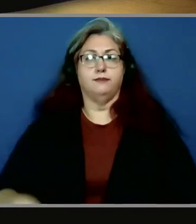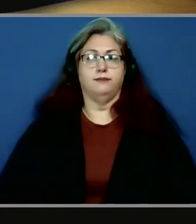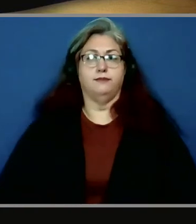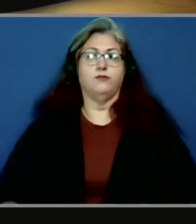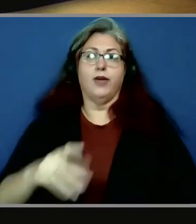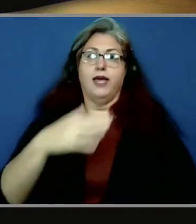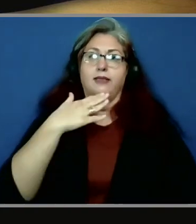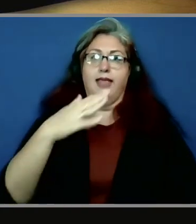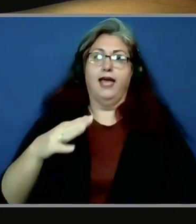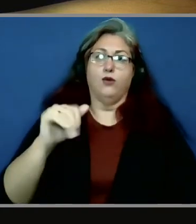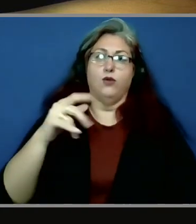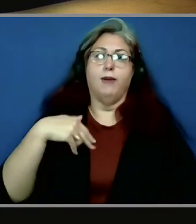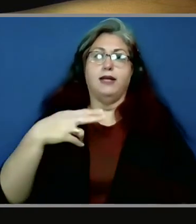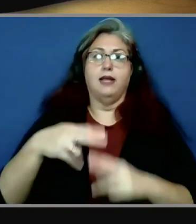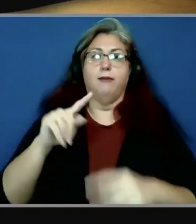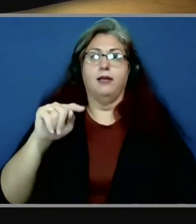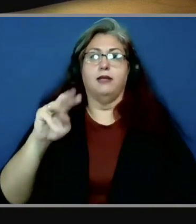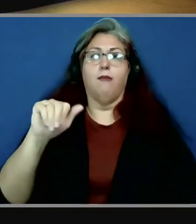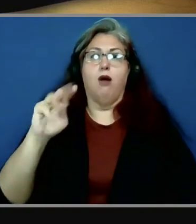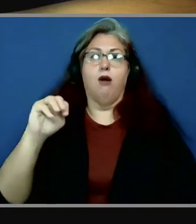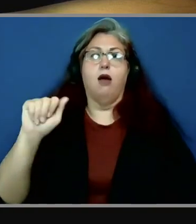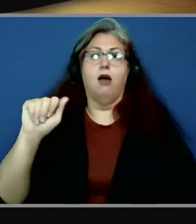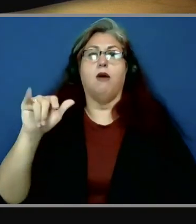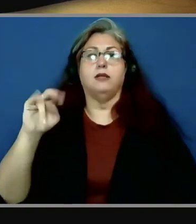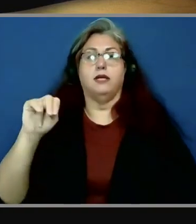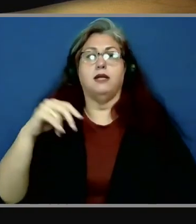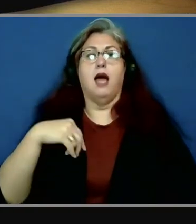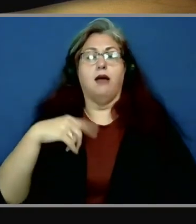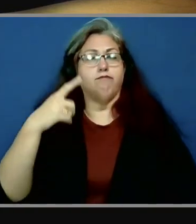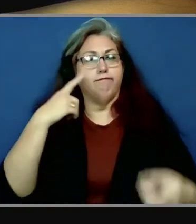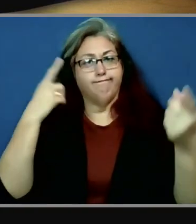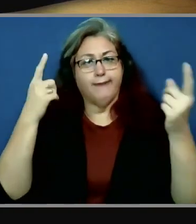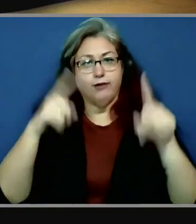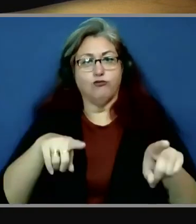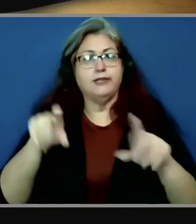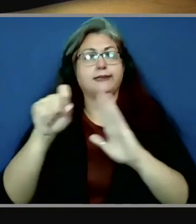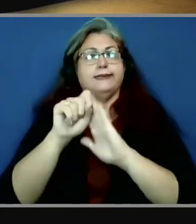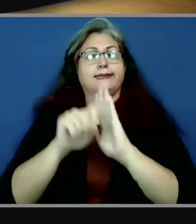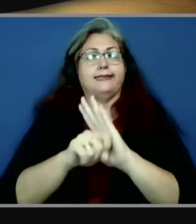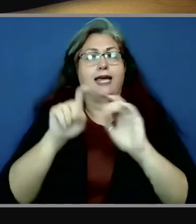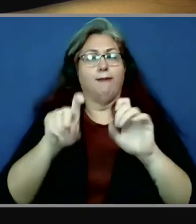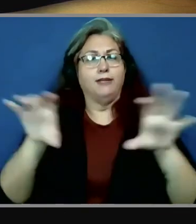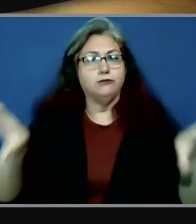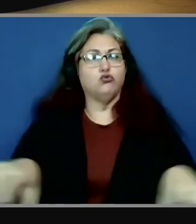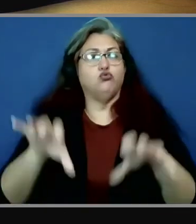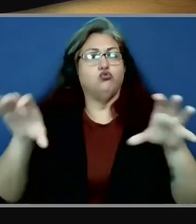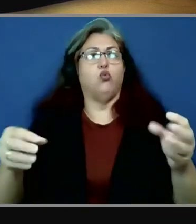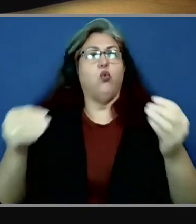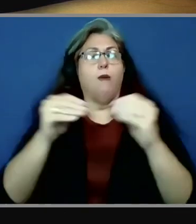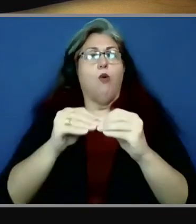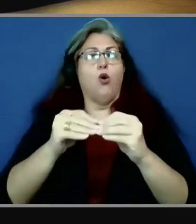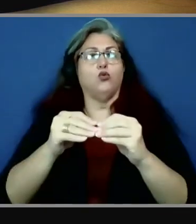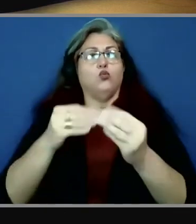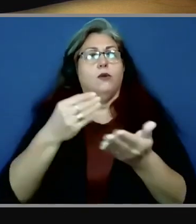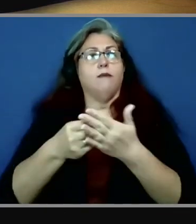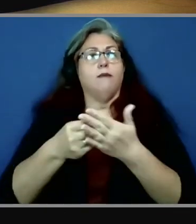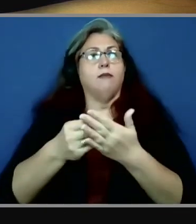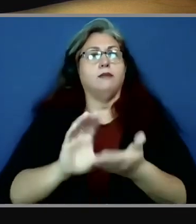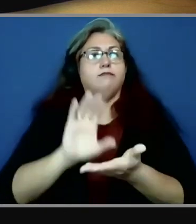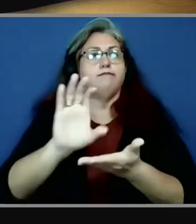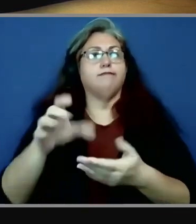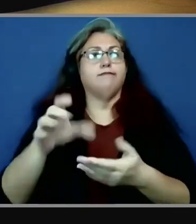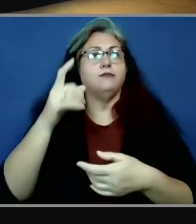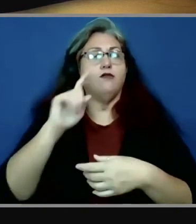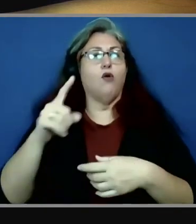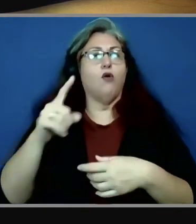Thank you, Alohilani. My name is Tamara Paulton, and I agree that the state needs to do more to fund mental health in all the